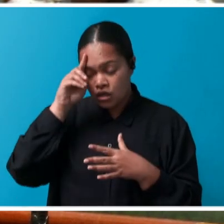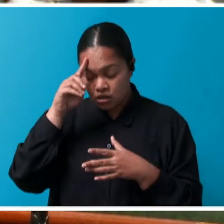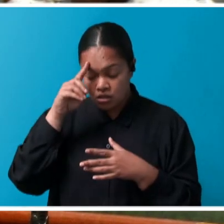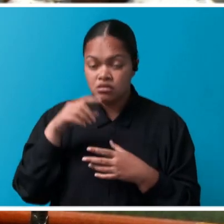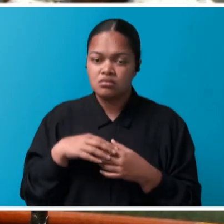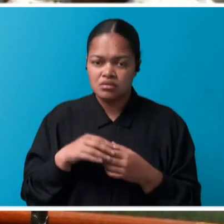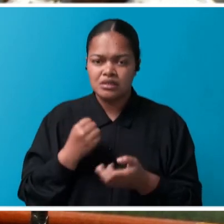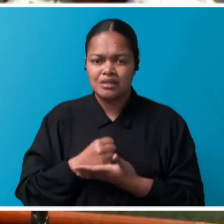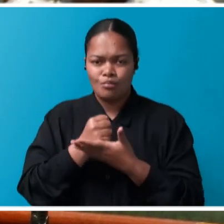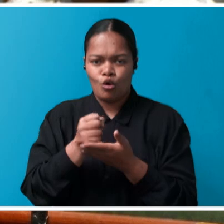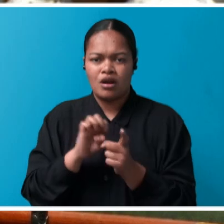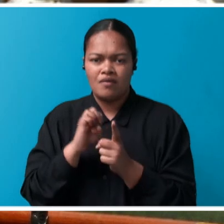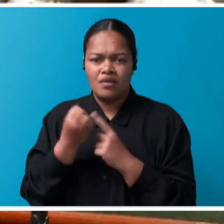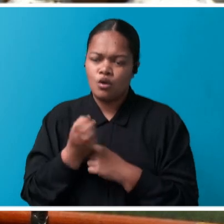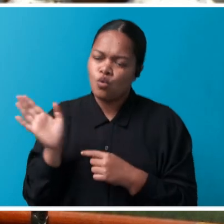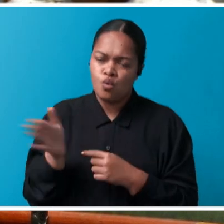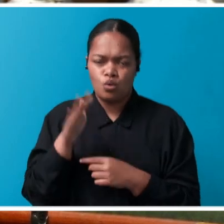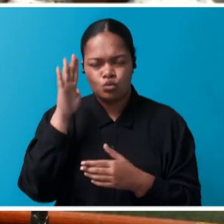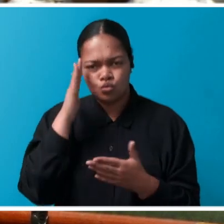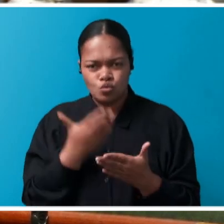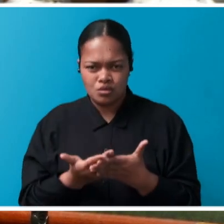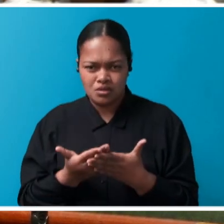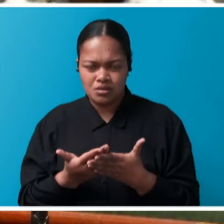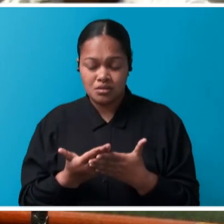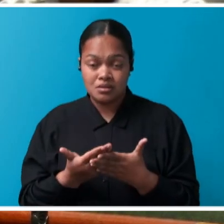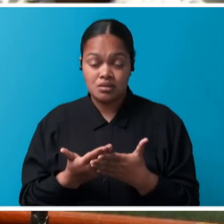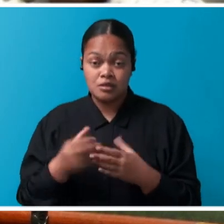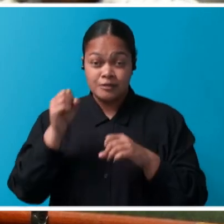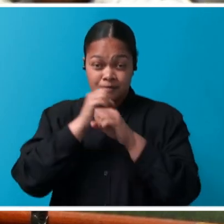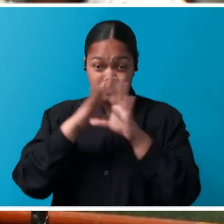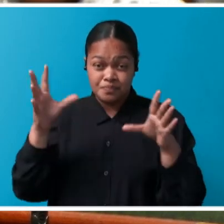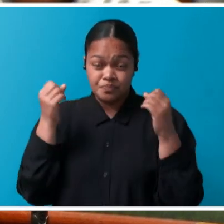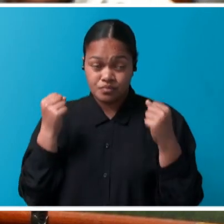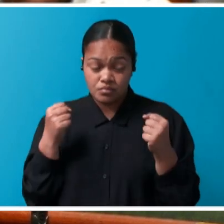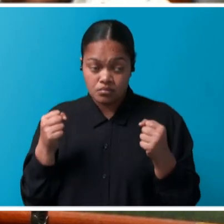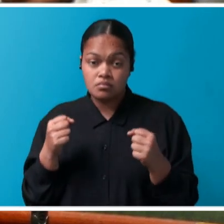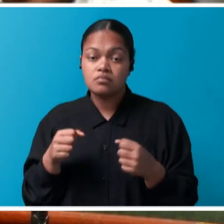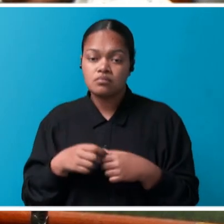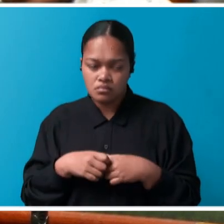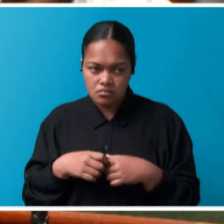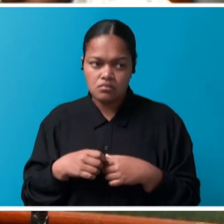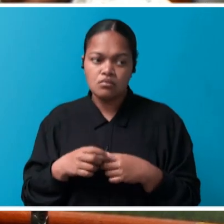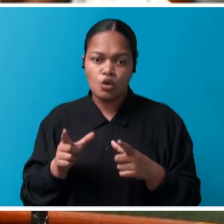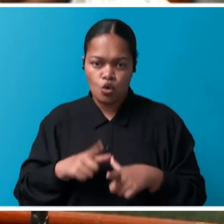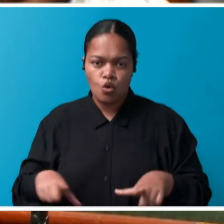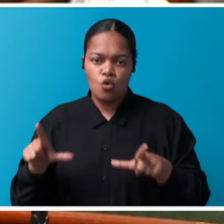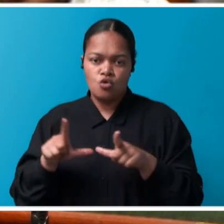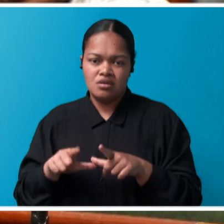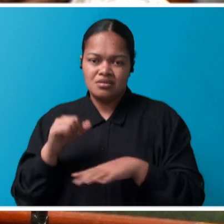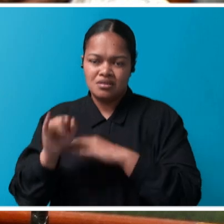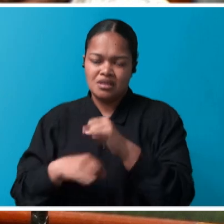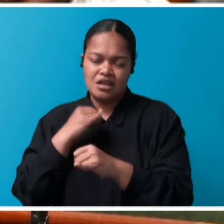supportive environment for all our students. I envision stronger partnership with locals and international